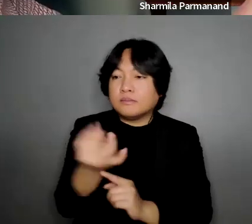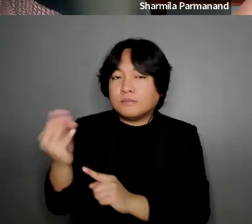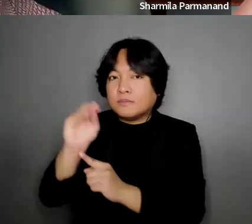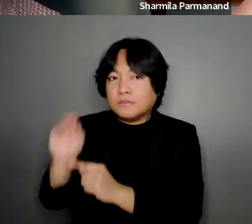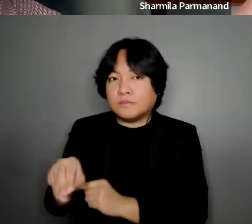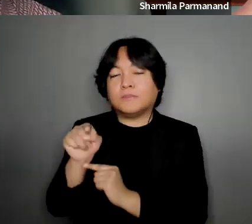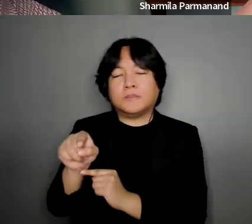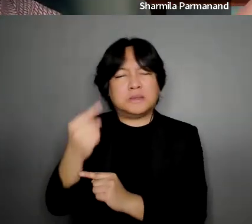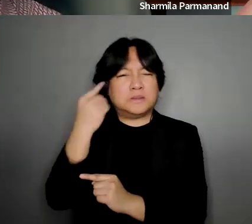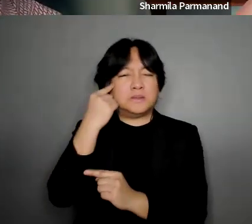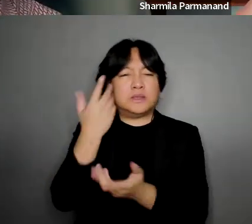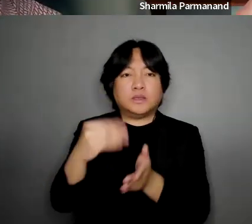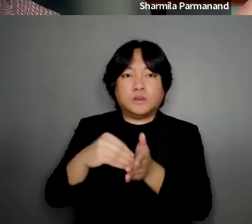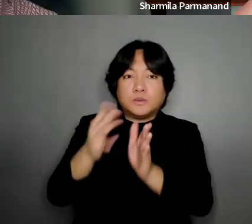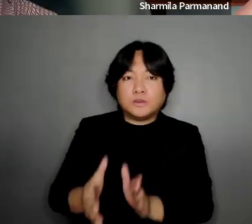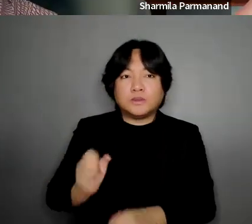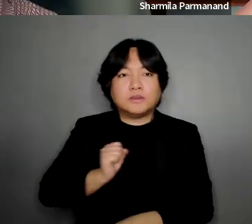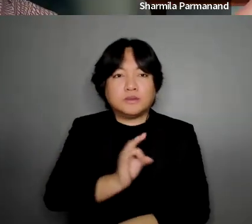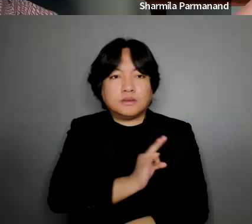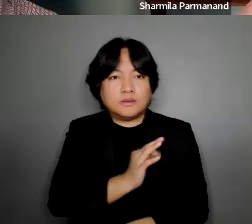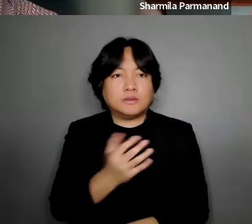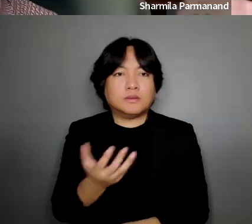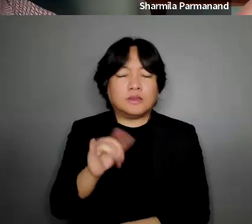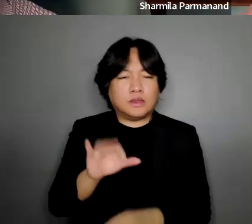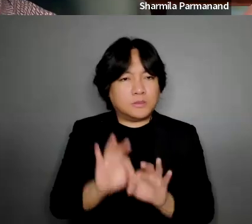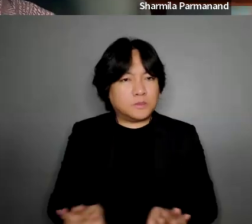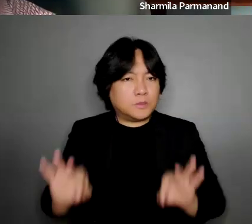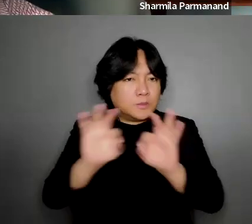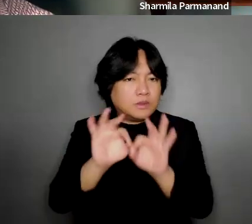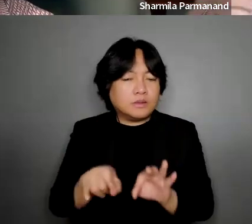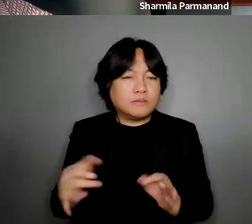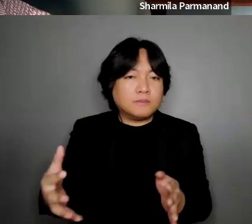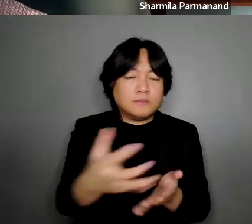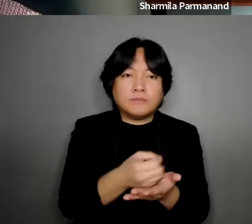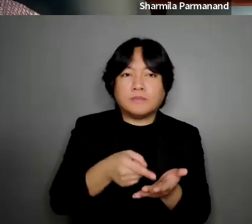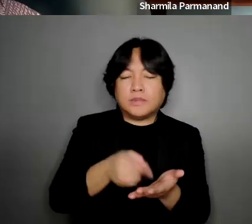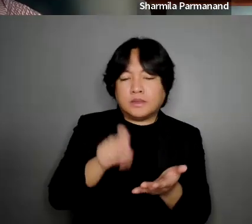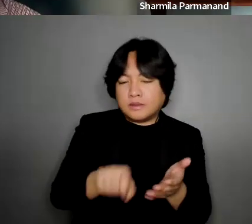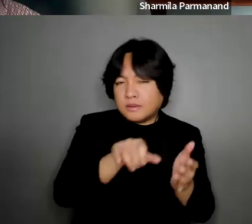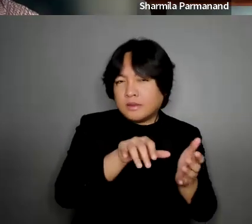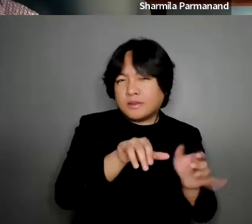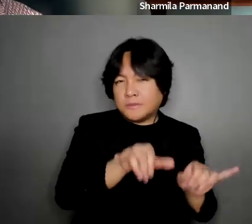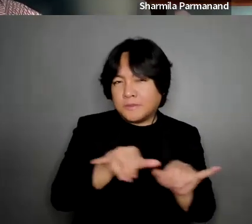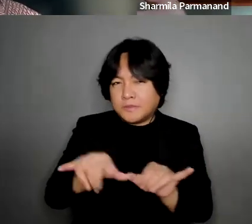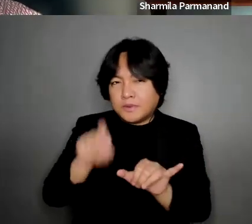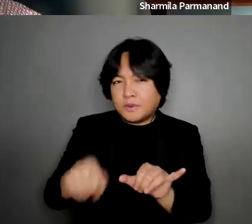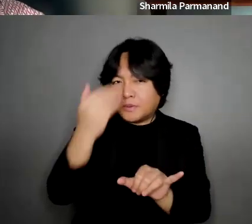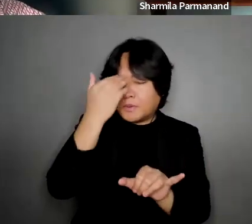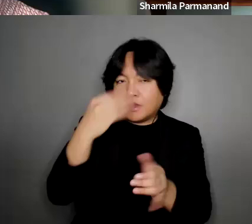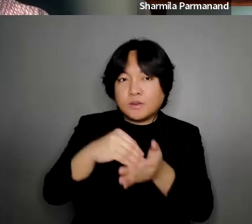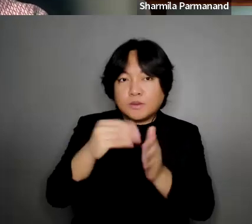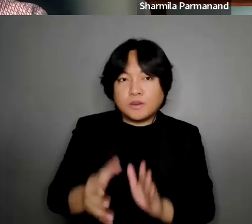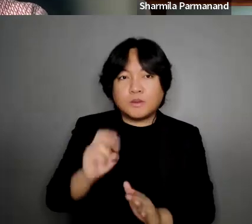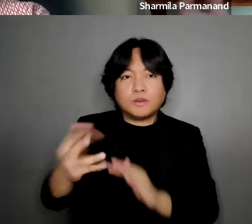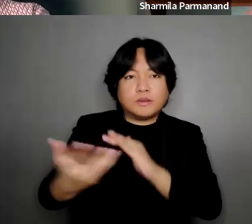think student-staff solidarity is really important. So increasingly, minimeasure tayo as though our students are